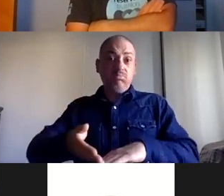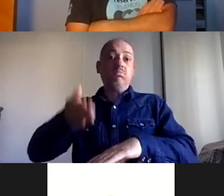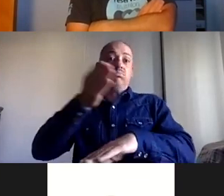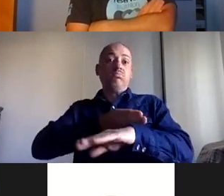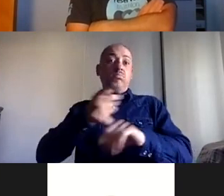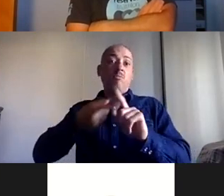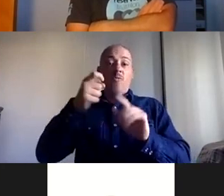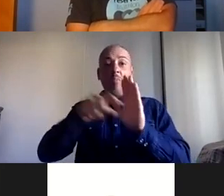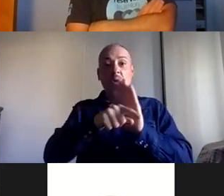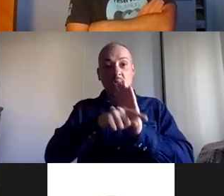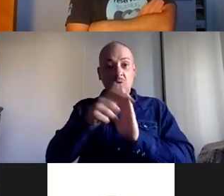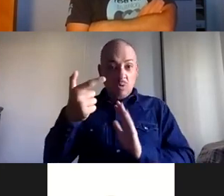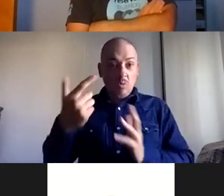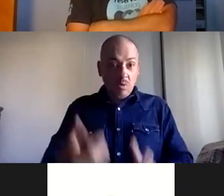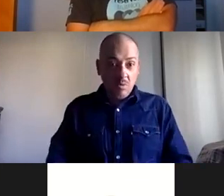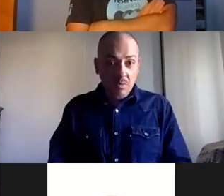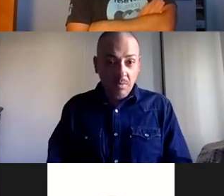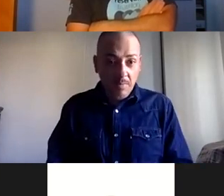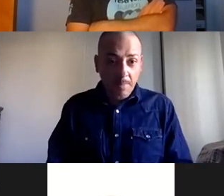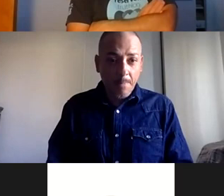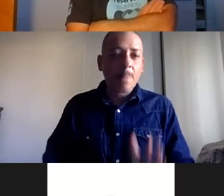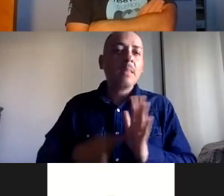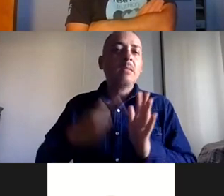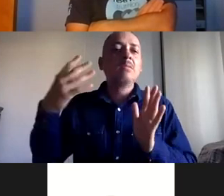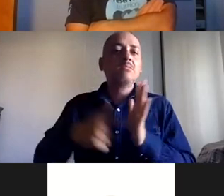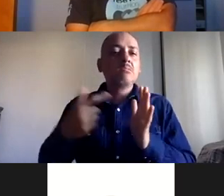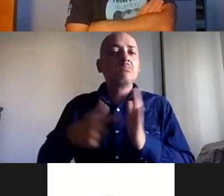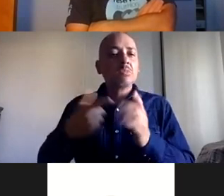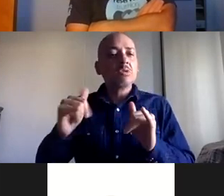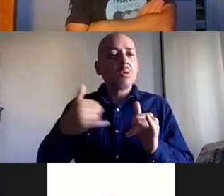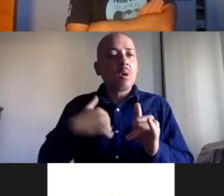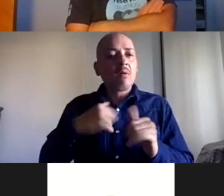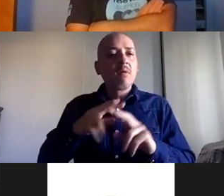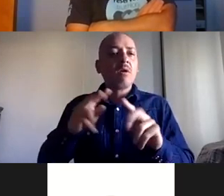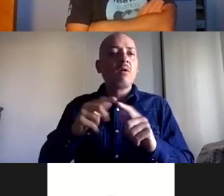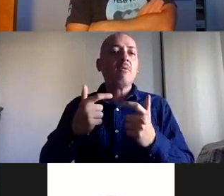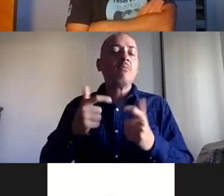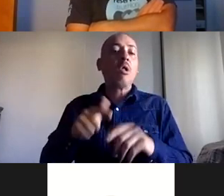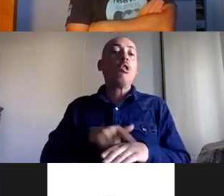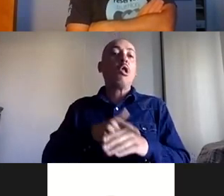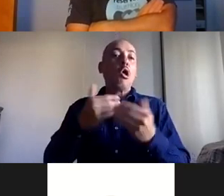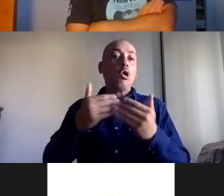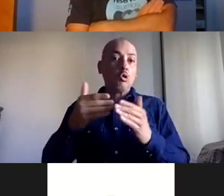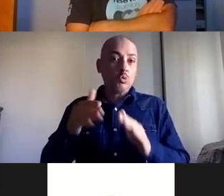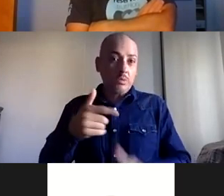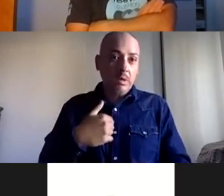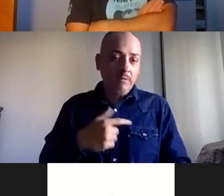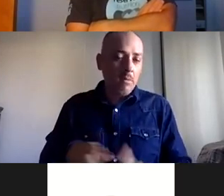minus 21, right? But every now and then it'll still have a very long losing streak, as you can see.